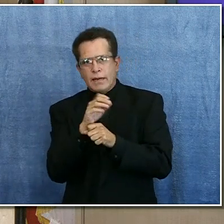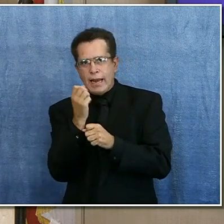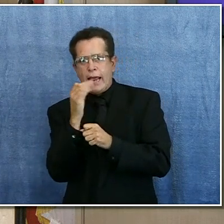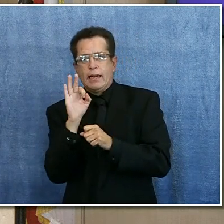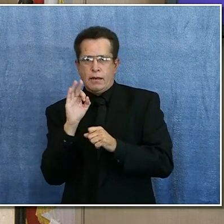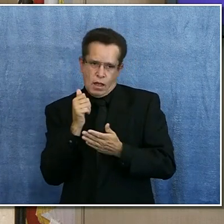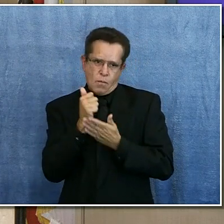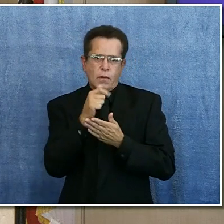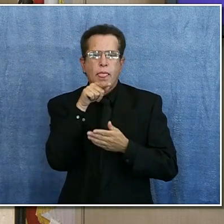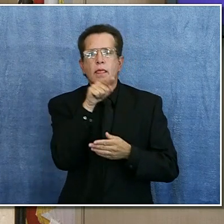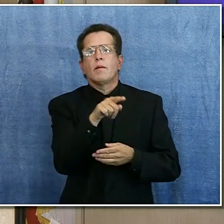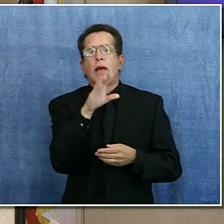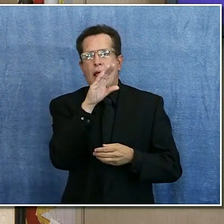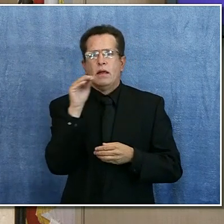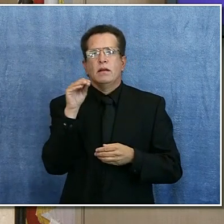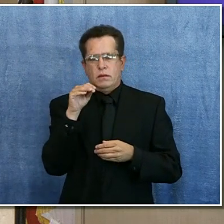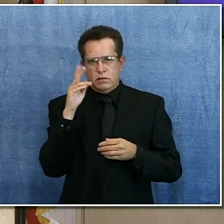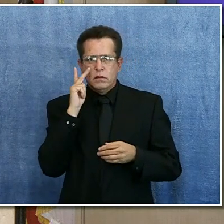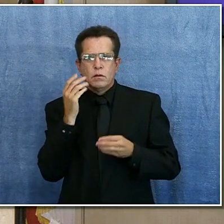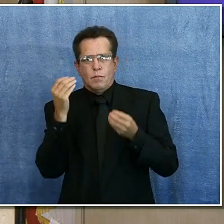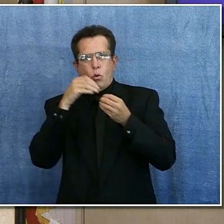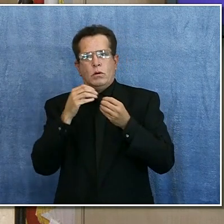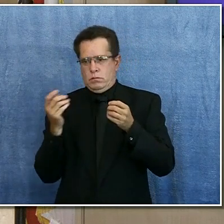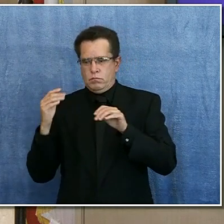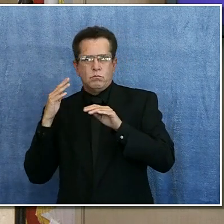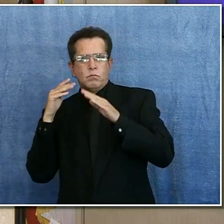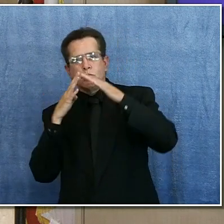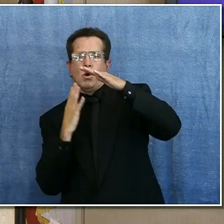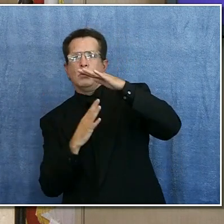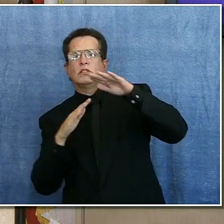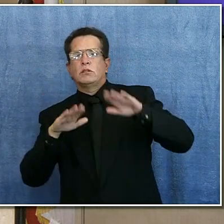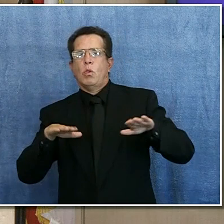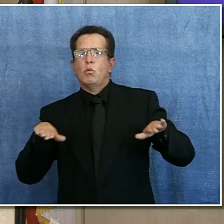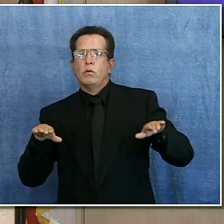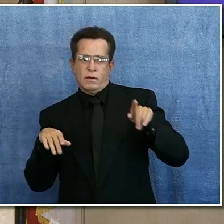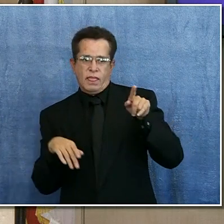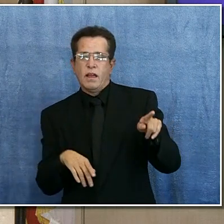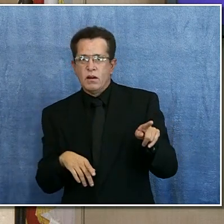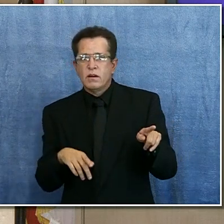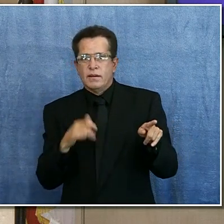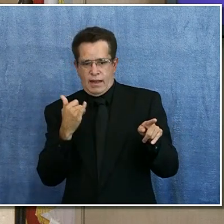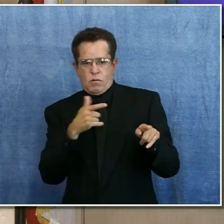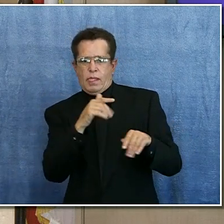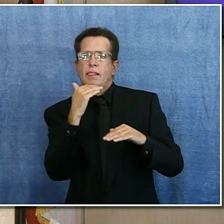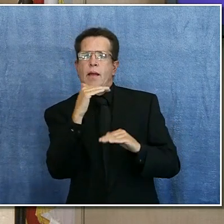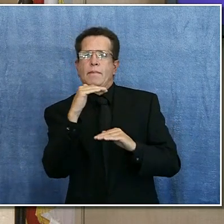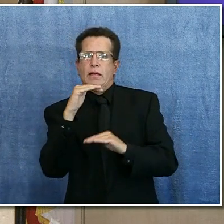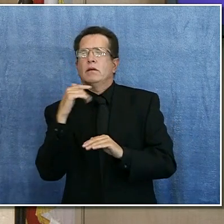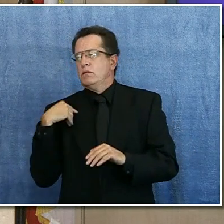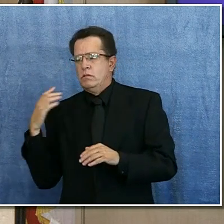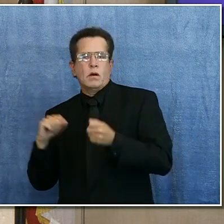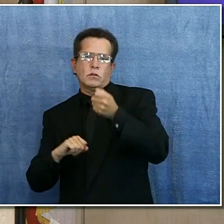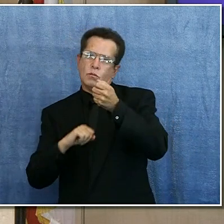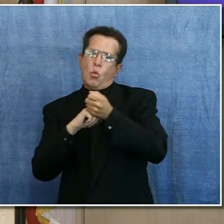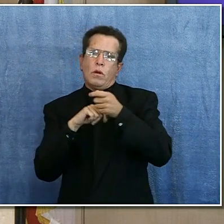and adjust to the changes in the number of children that they are normally allowed to accommodate in this. We know